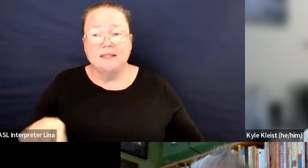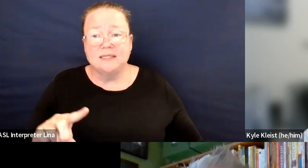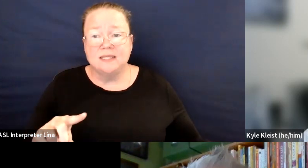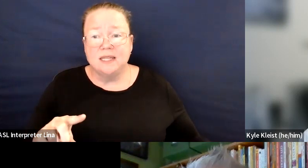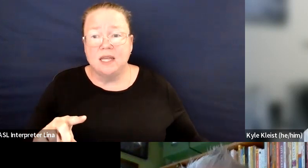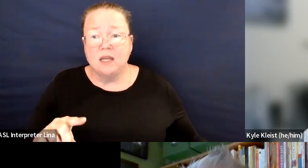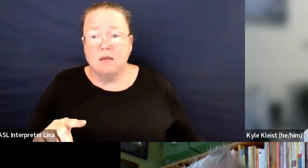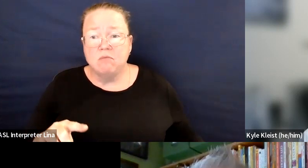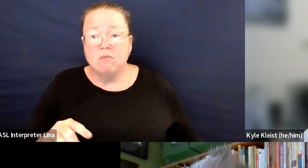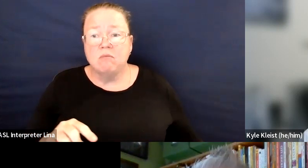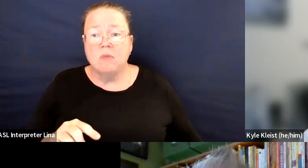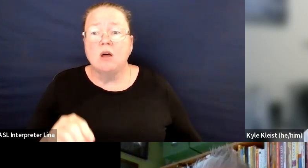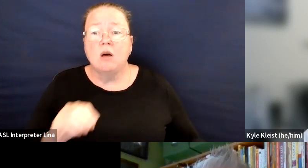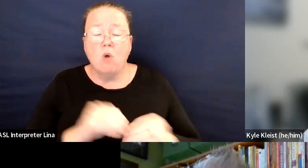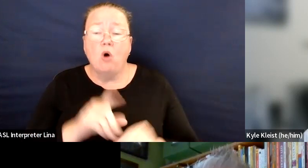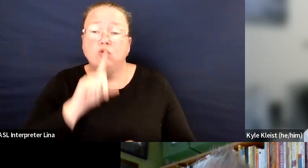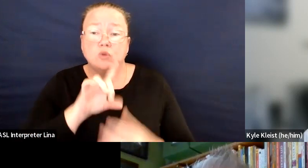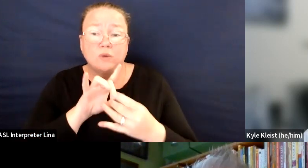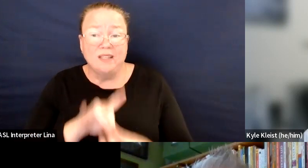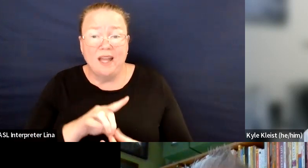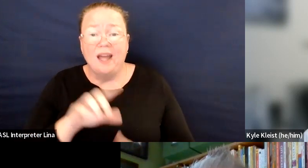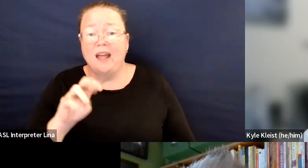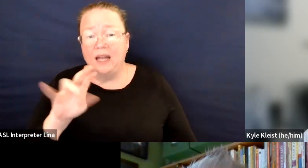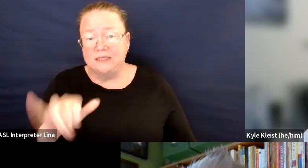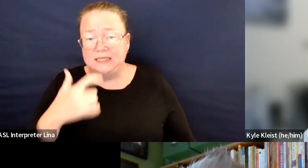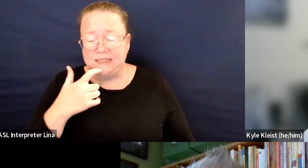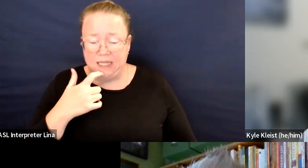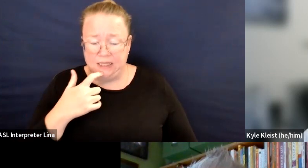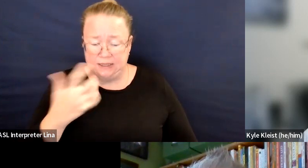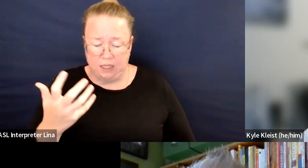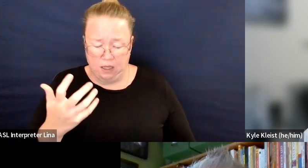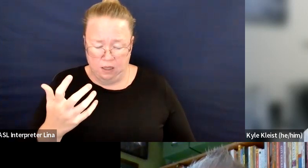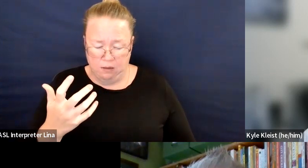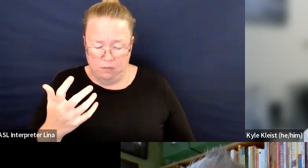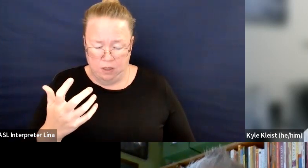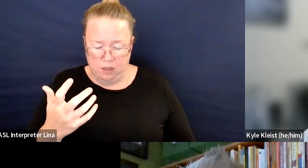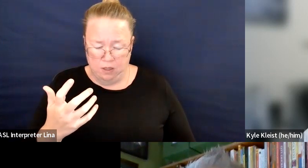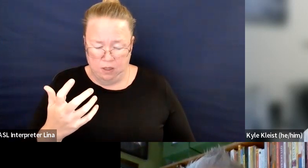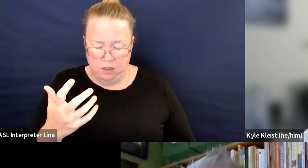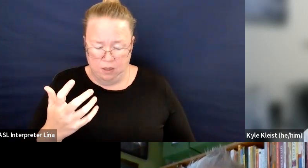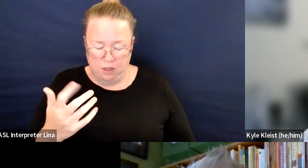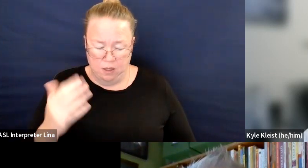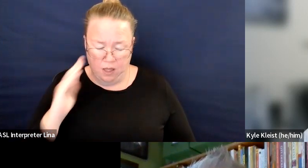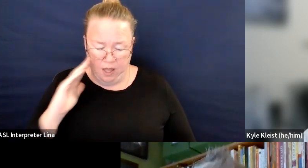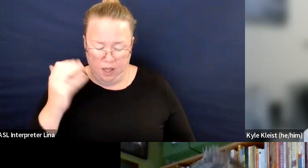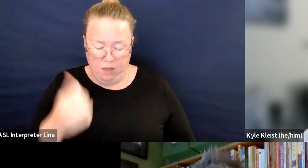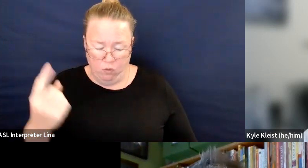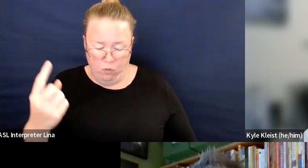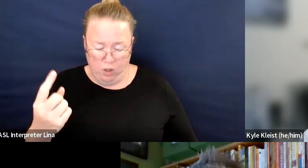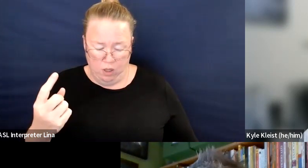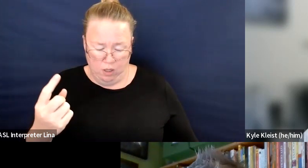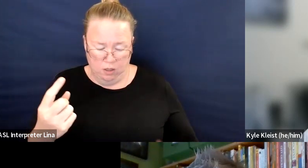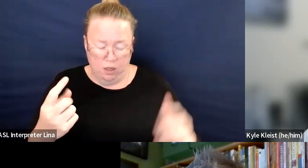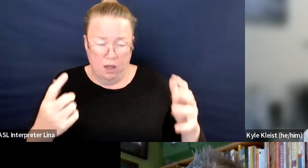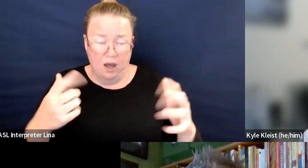a genuine connection. And Andy says, hey everyone, this is Andy. I've been